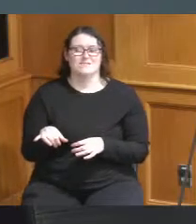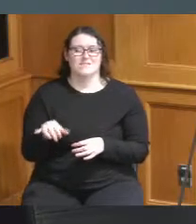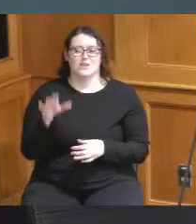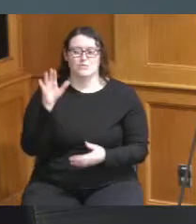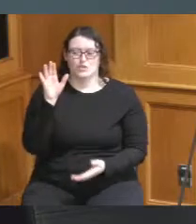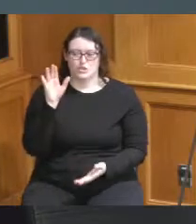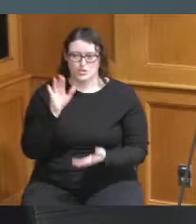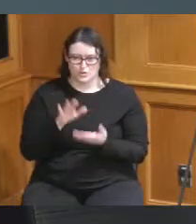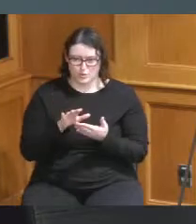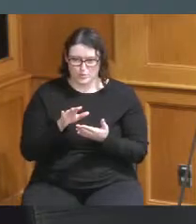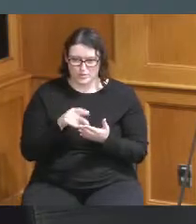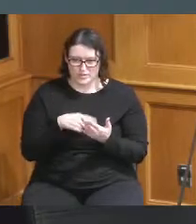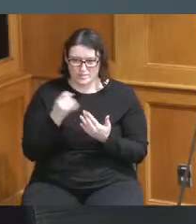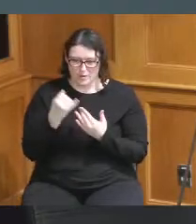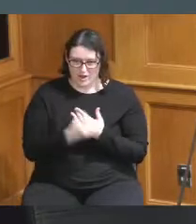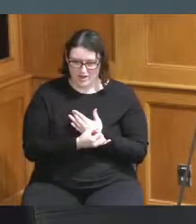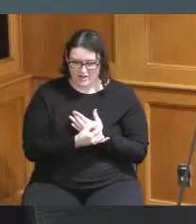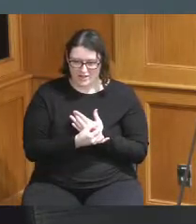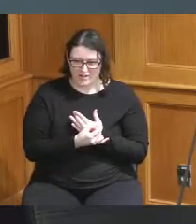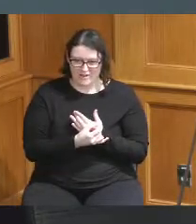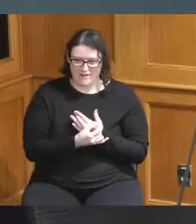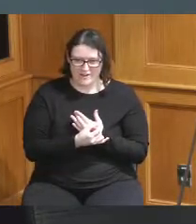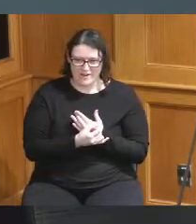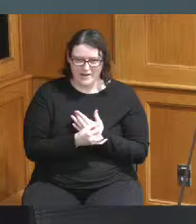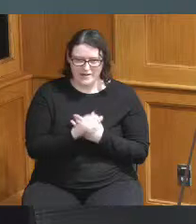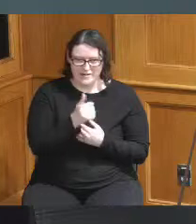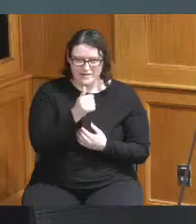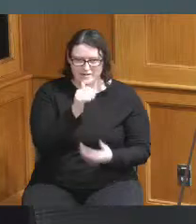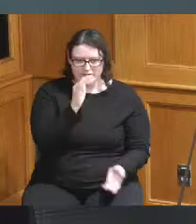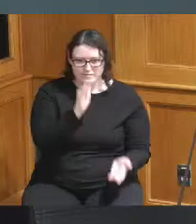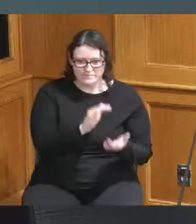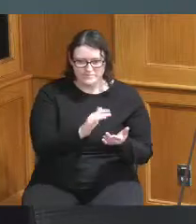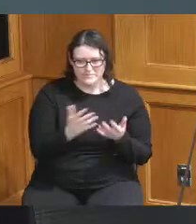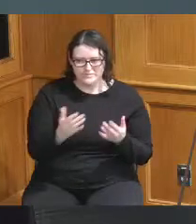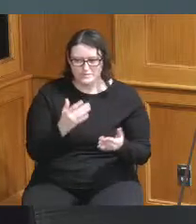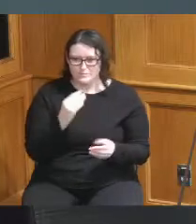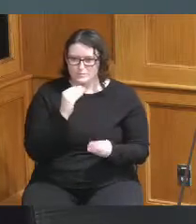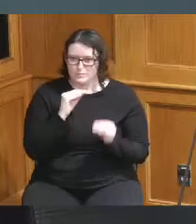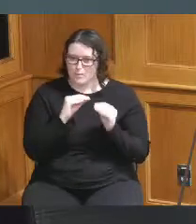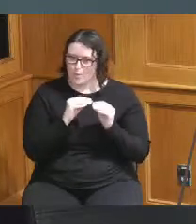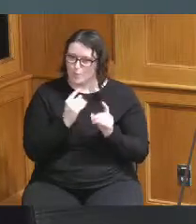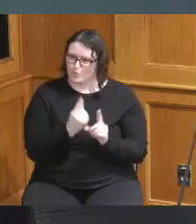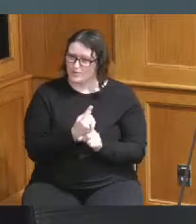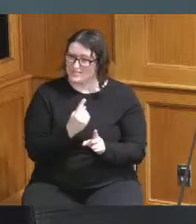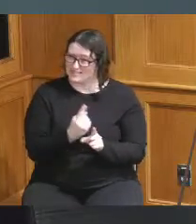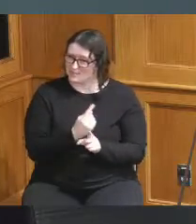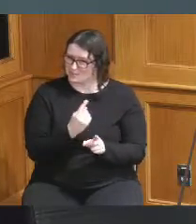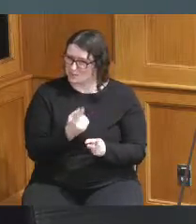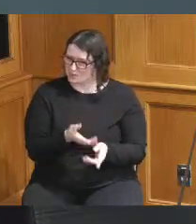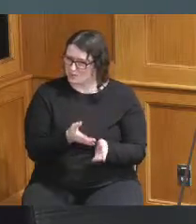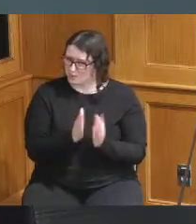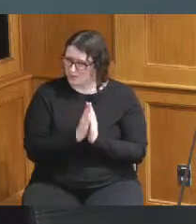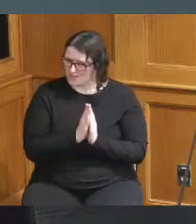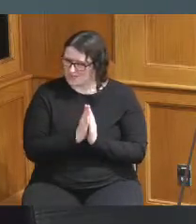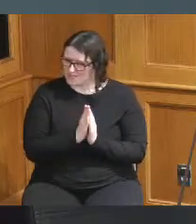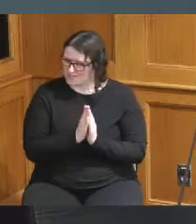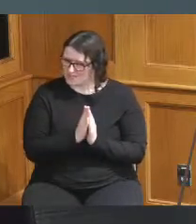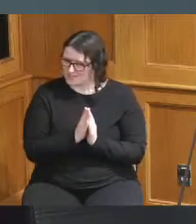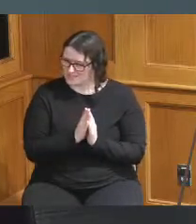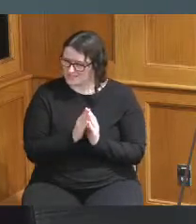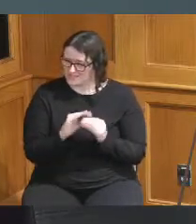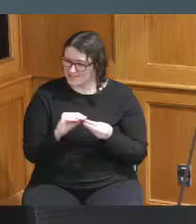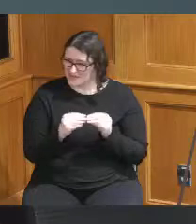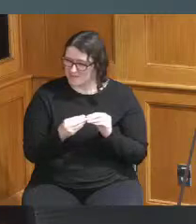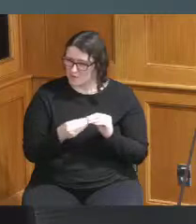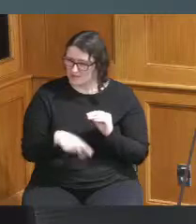the projects, the 10 projects that you have to make it a more reasonable number? I don't know,